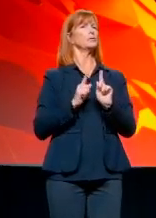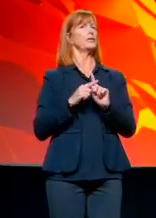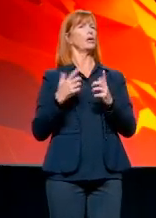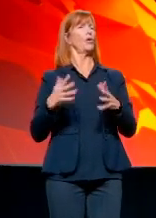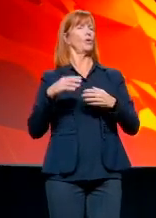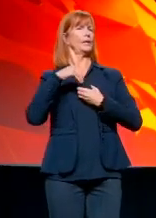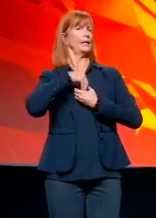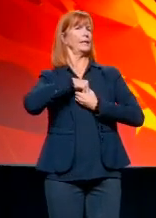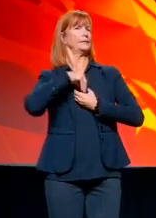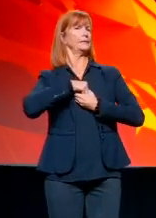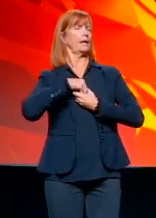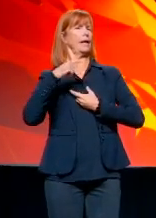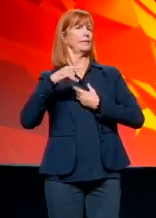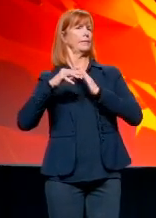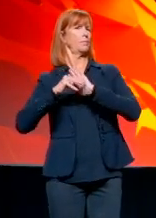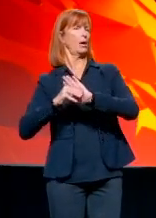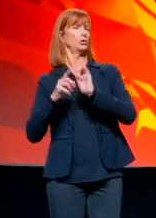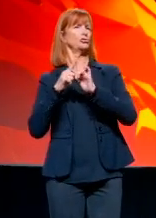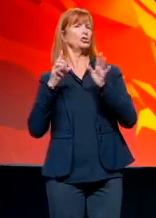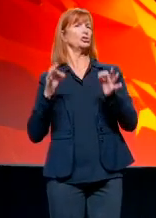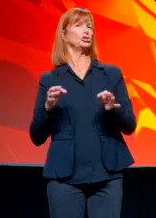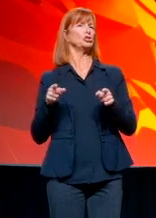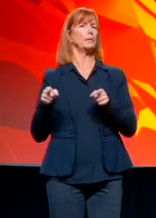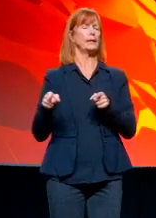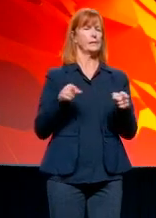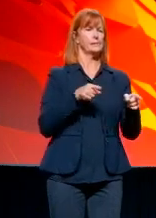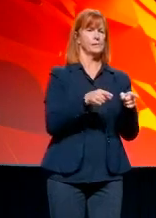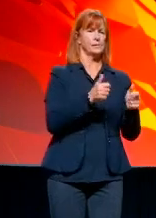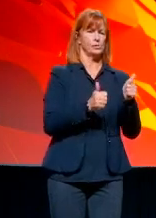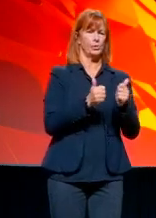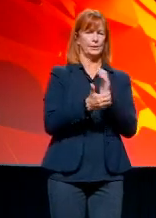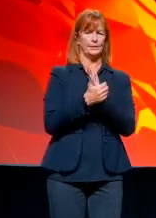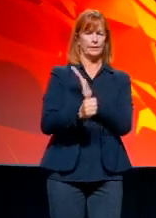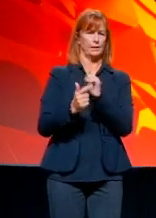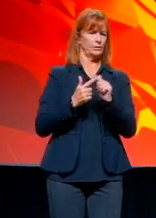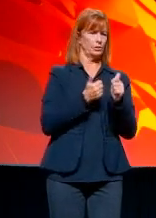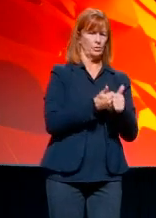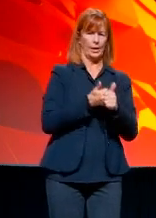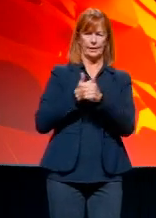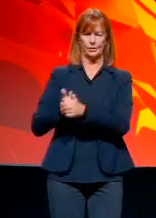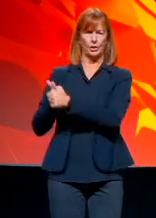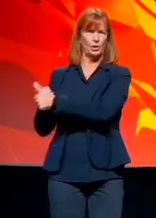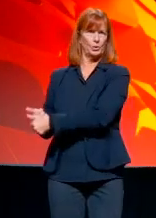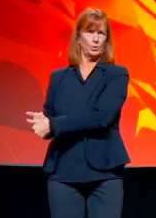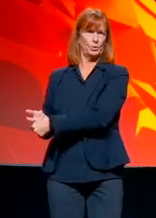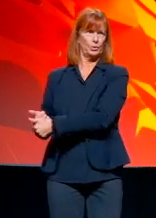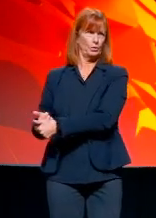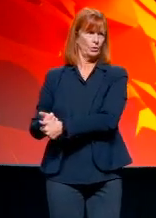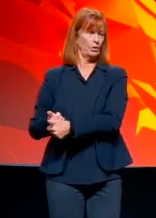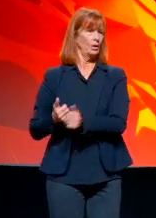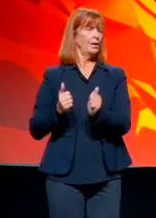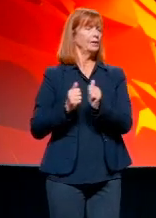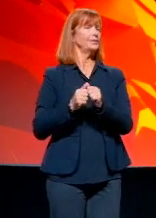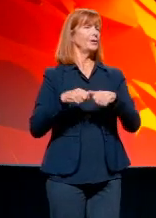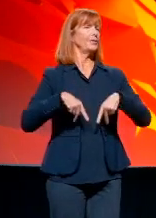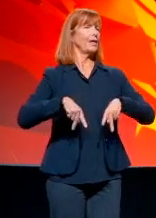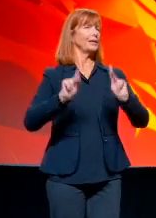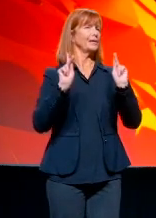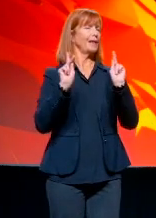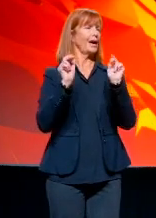to determine which skill to execute and also its corresponding skill parameters. So that allows us to scale for the